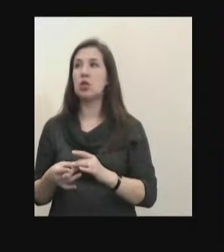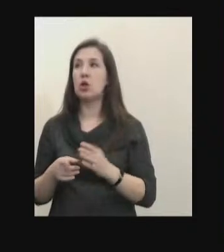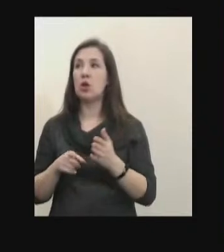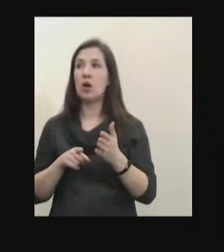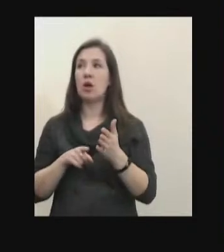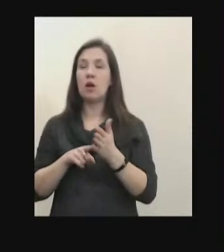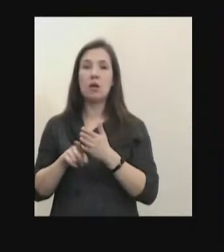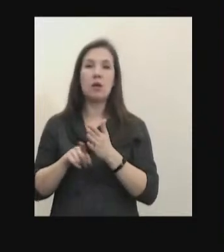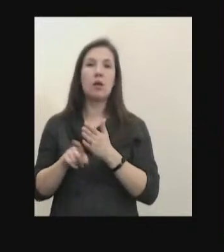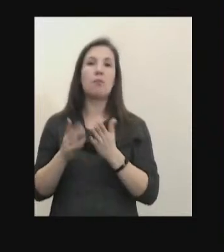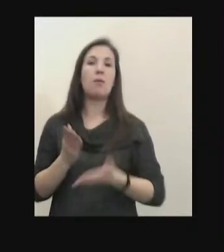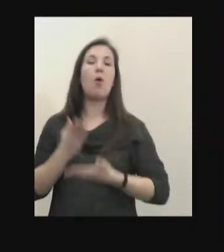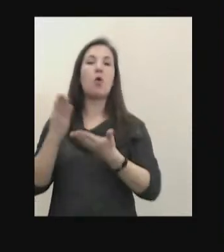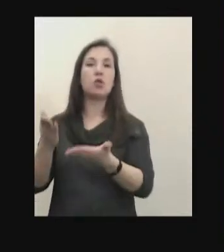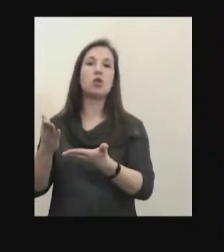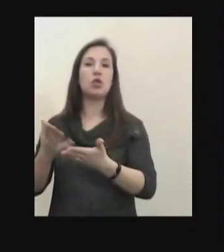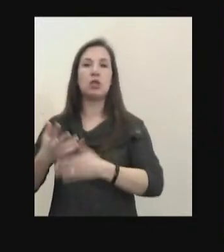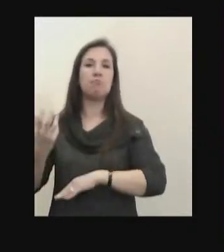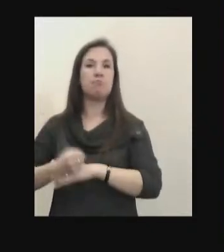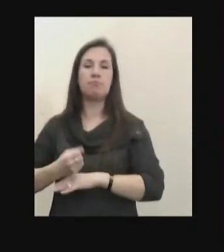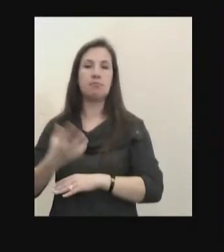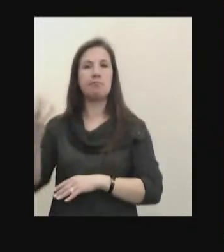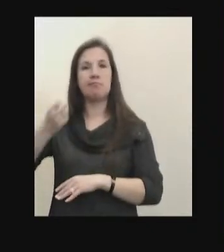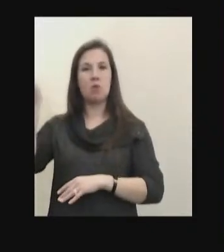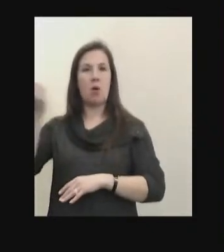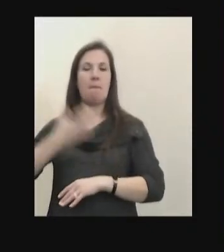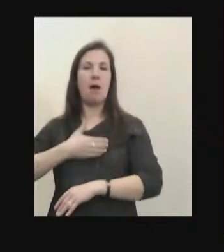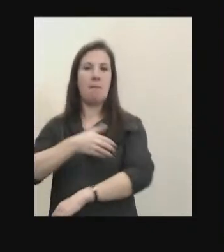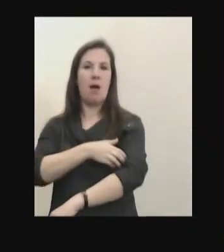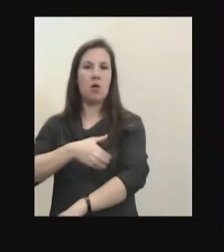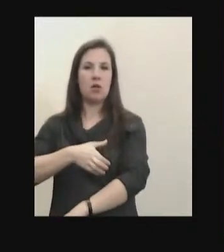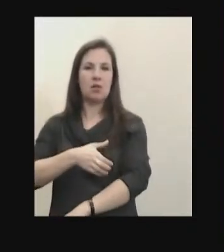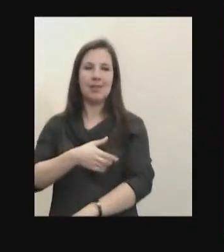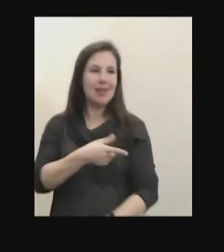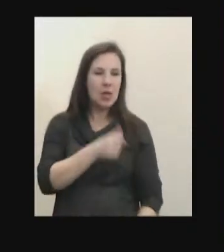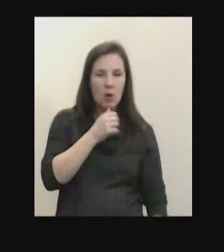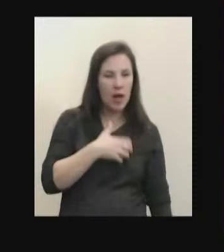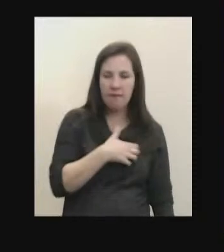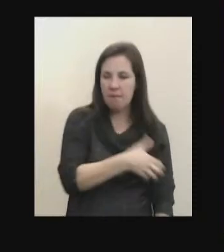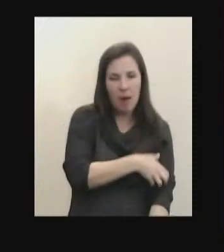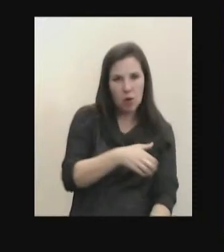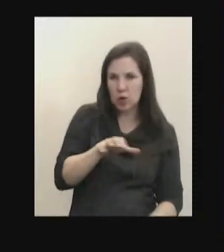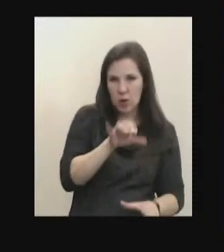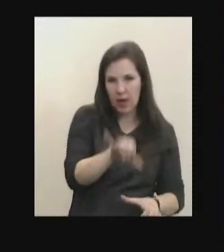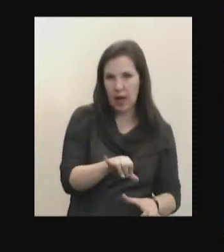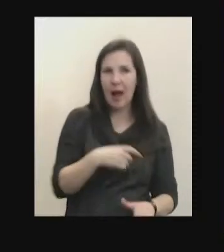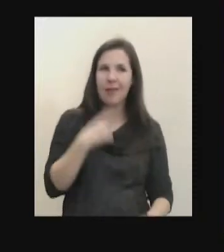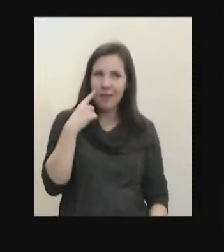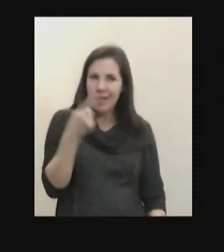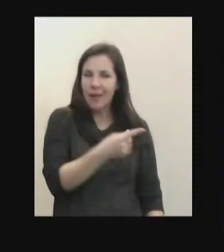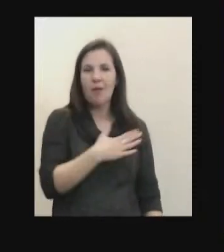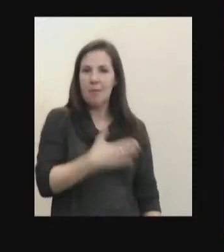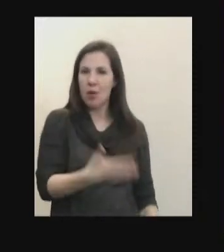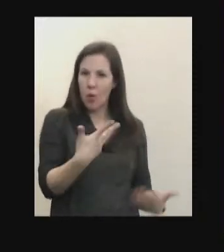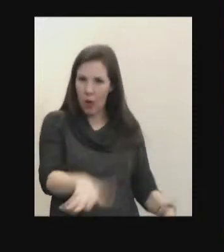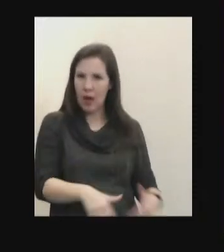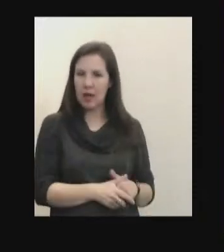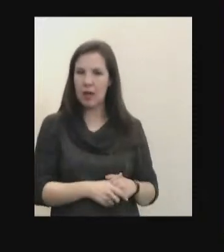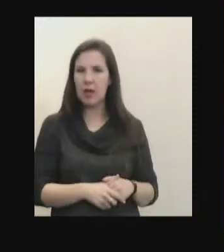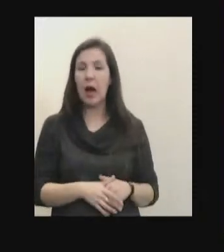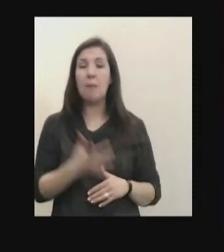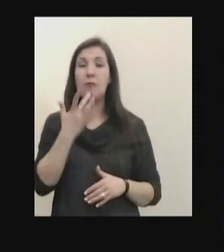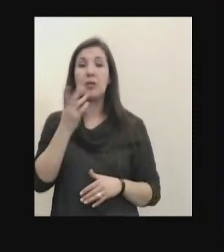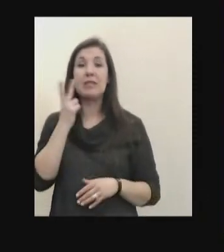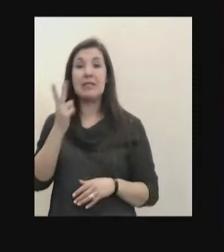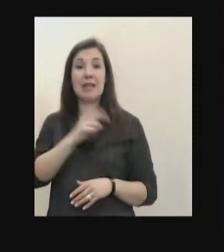again, they don't have the power to do that. I think they've admitted that. I would much rather see the legislators reaching out